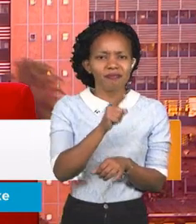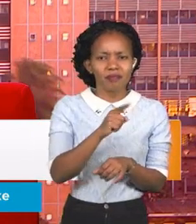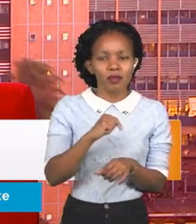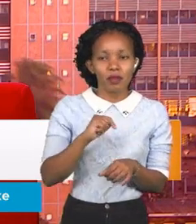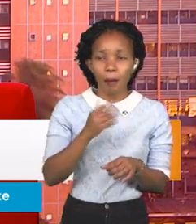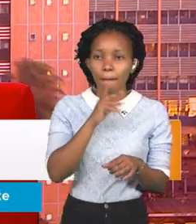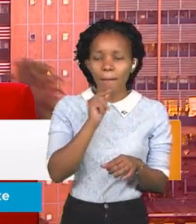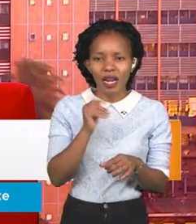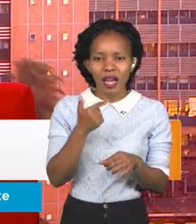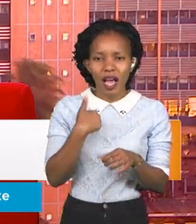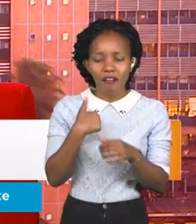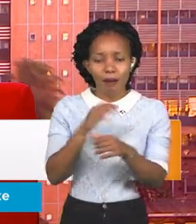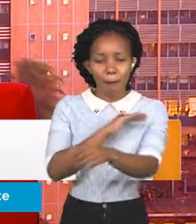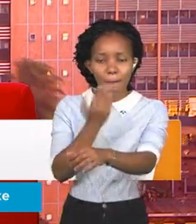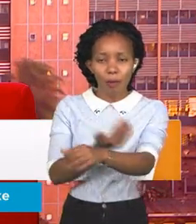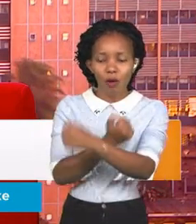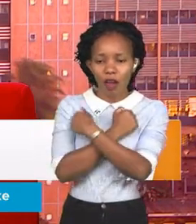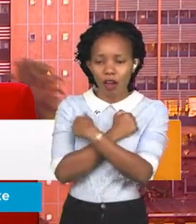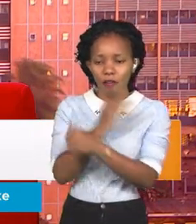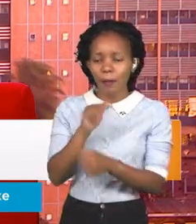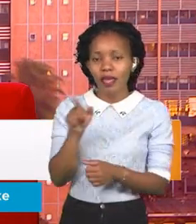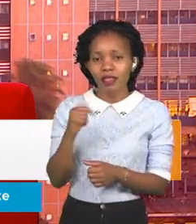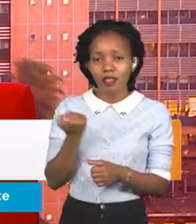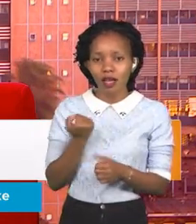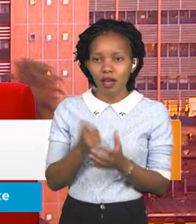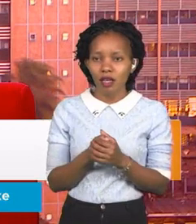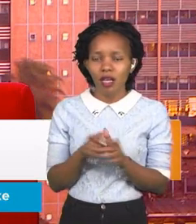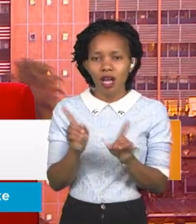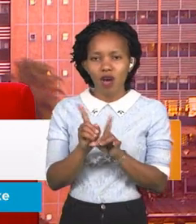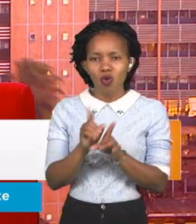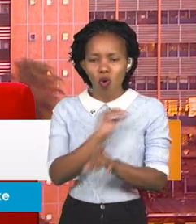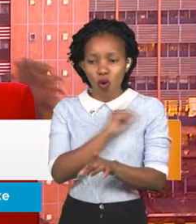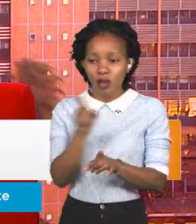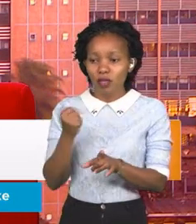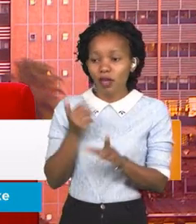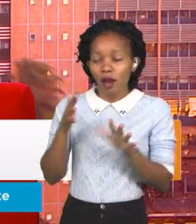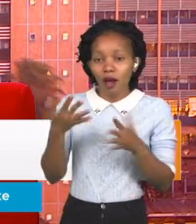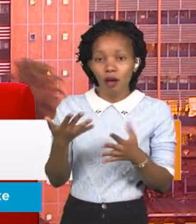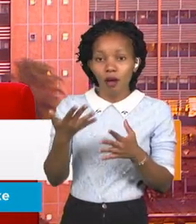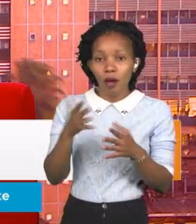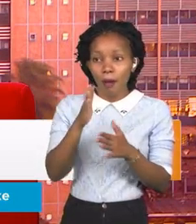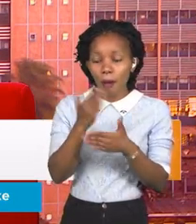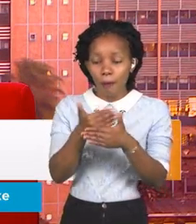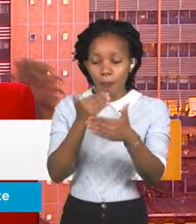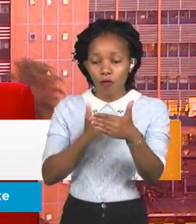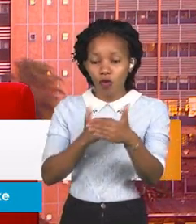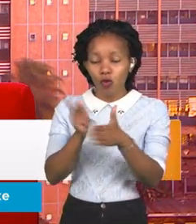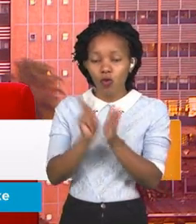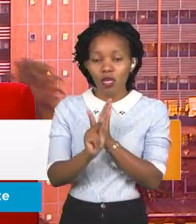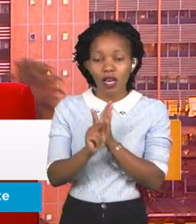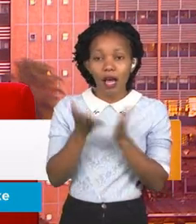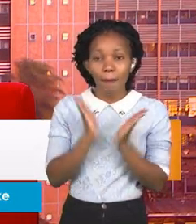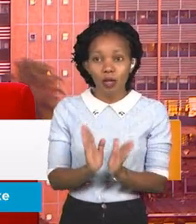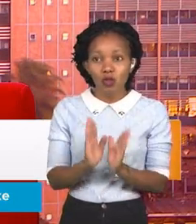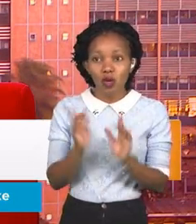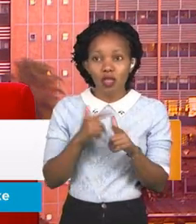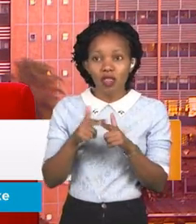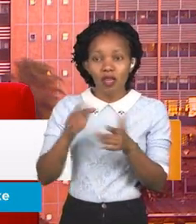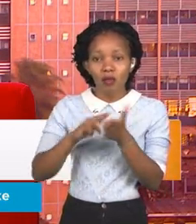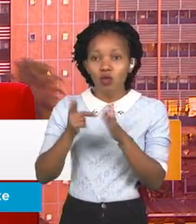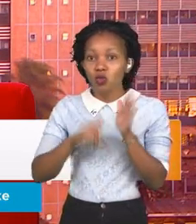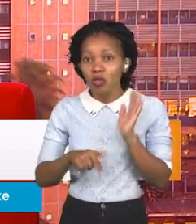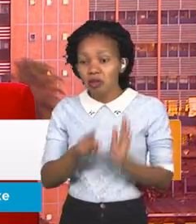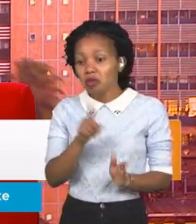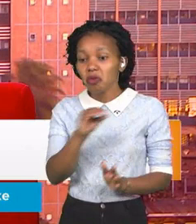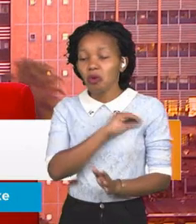power to be loved by her? Okay. What made him think he owned her? Because by the time you're killing something or someone, it means you own